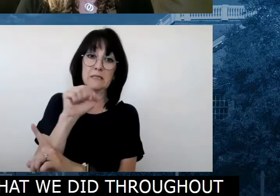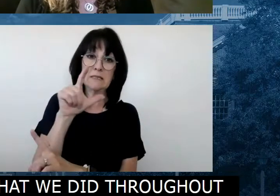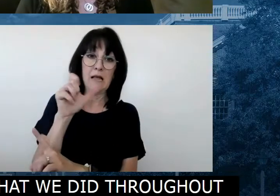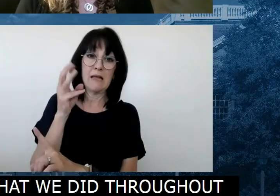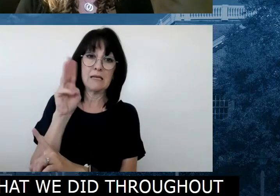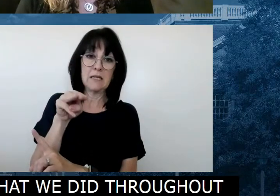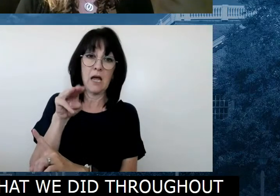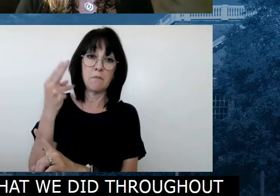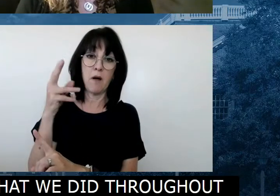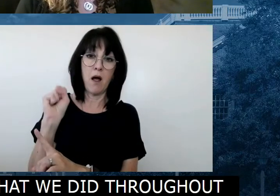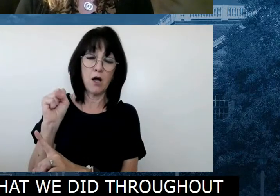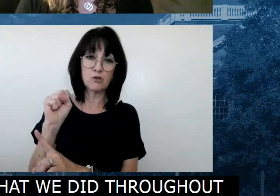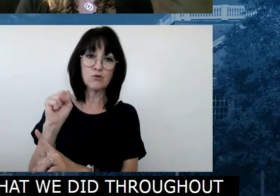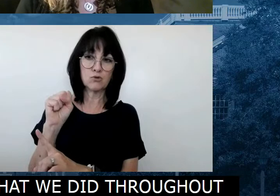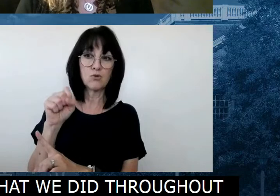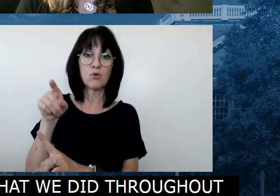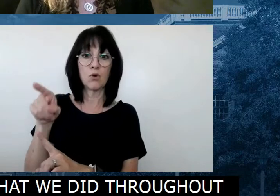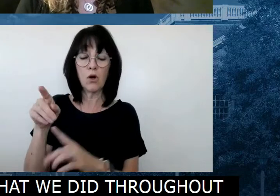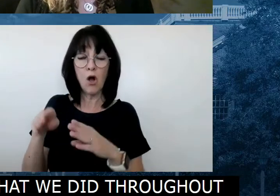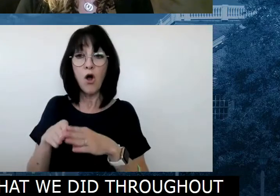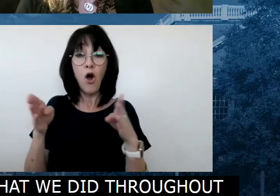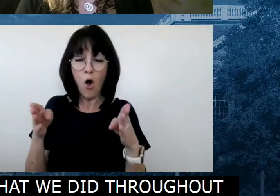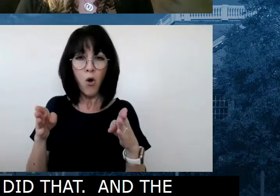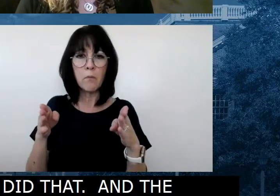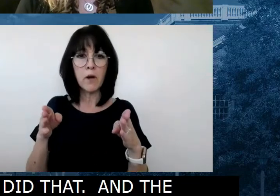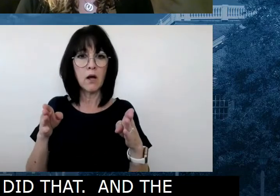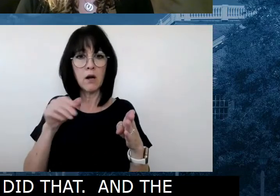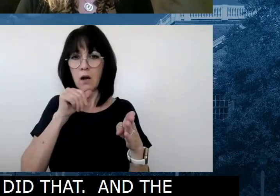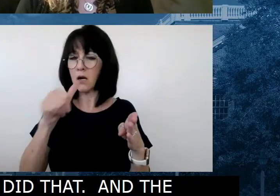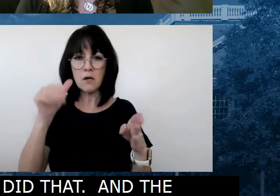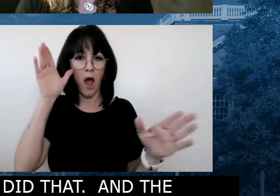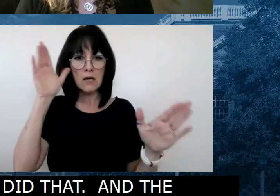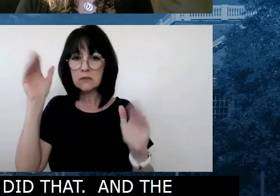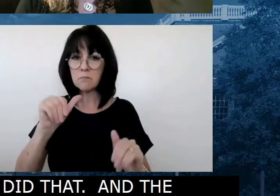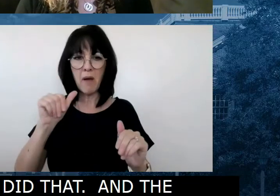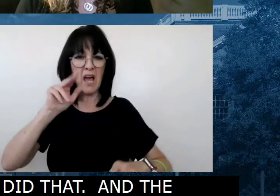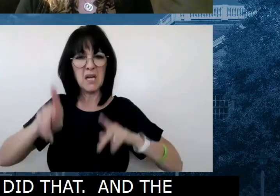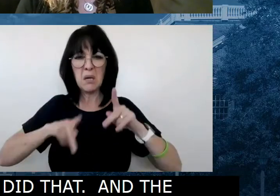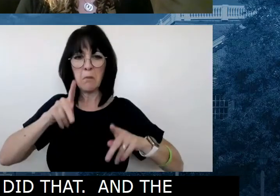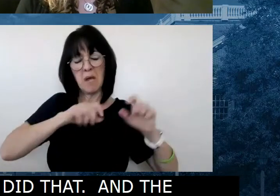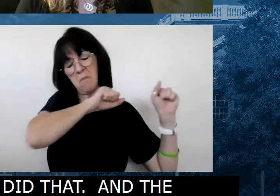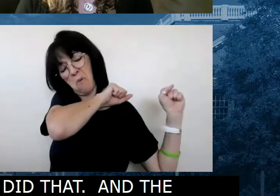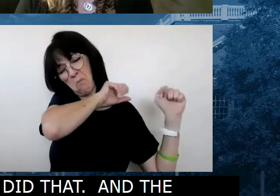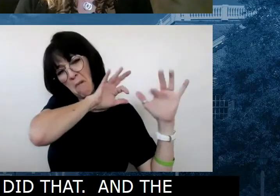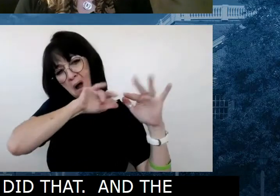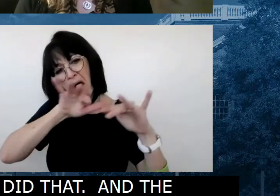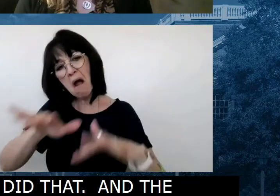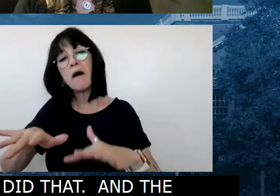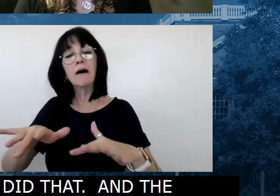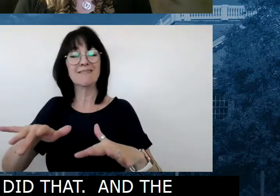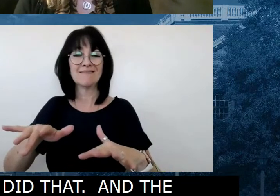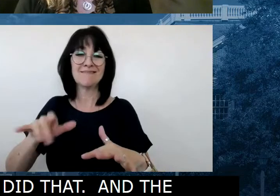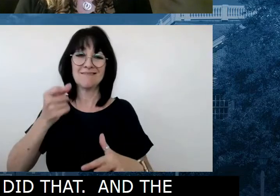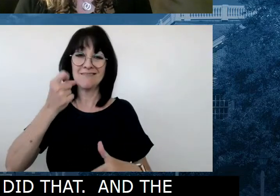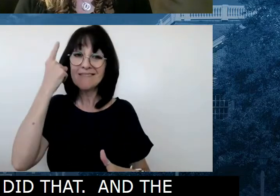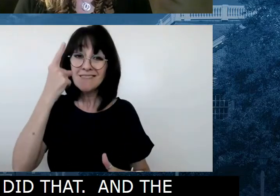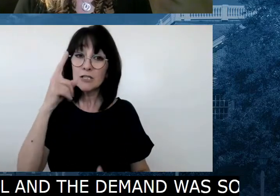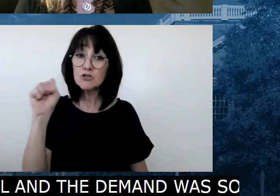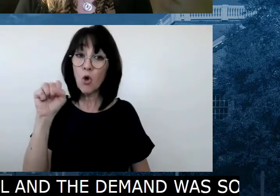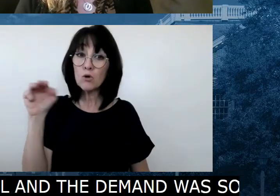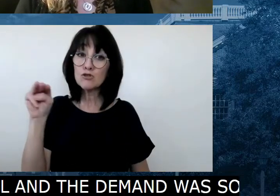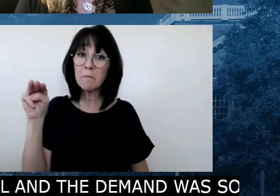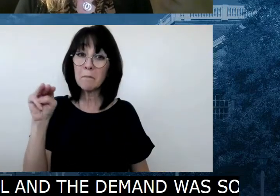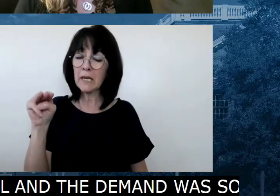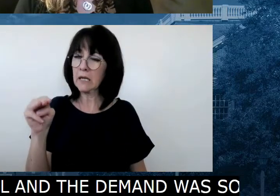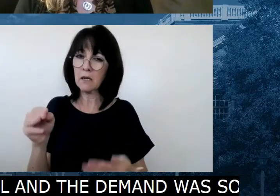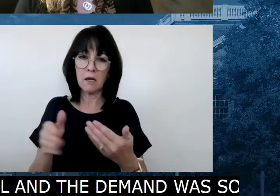demand was that great, almost at a level, uncontrollable level, and with social media being so important in people's lives now,